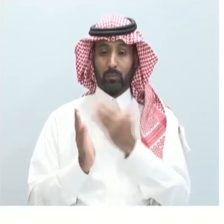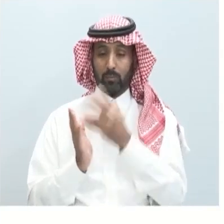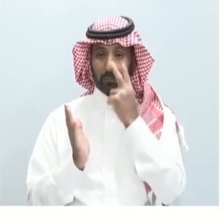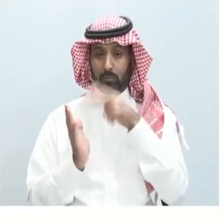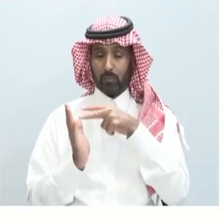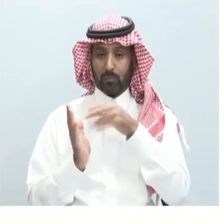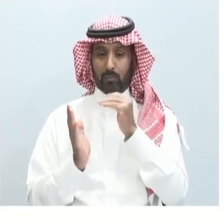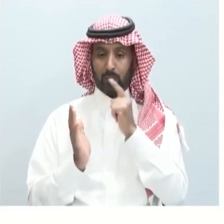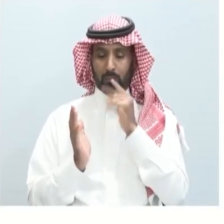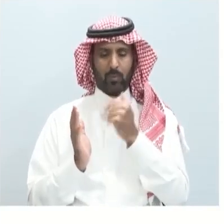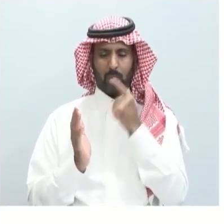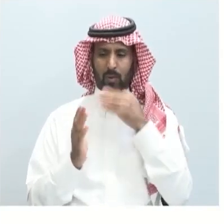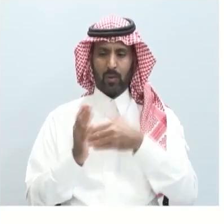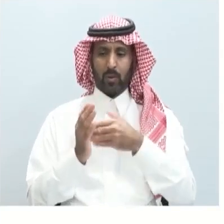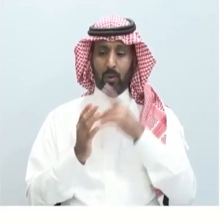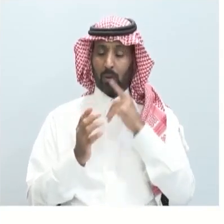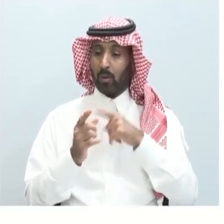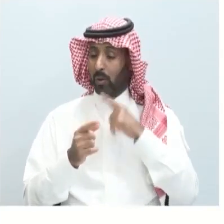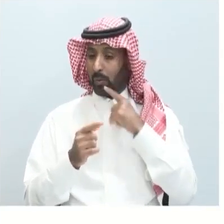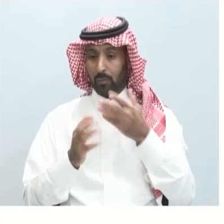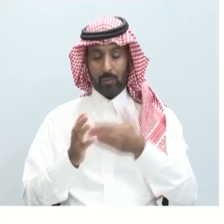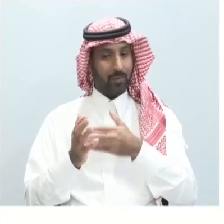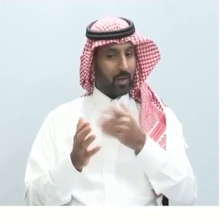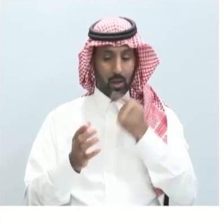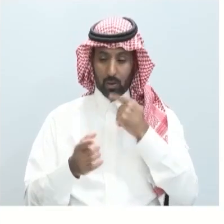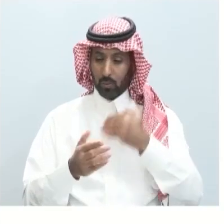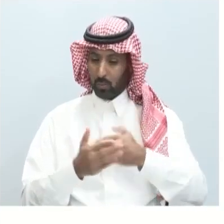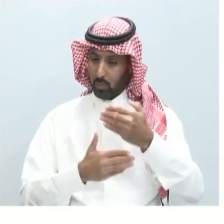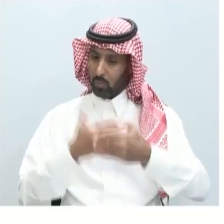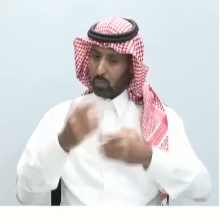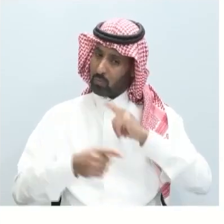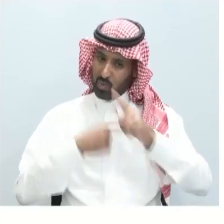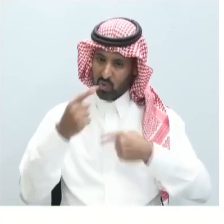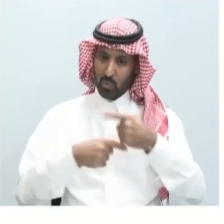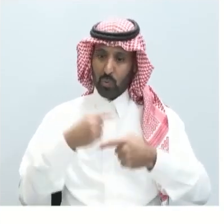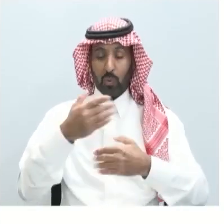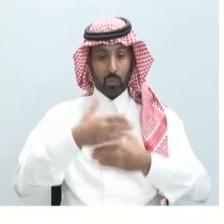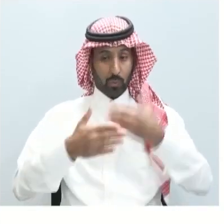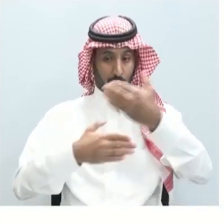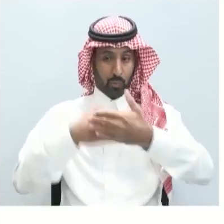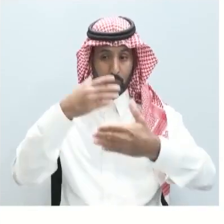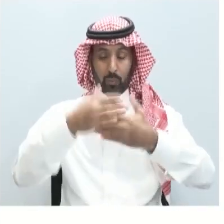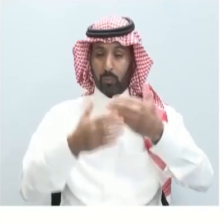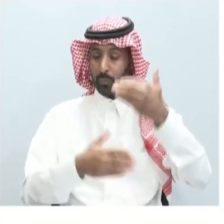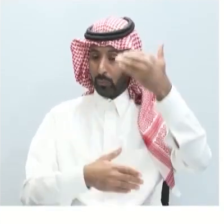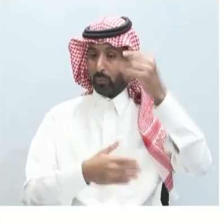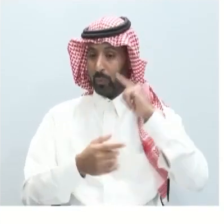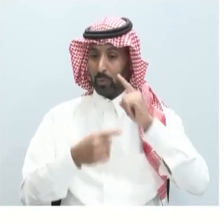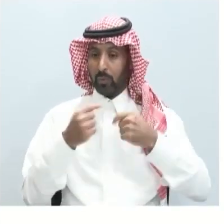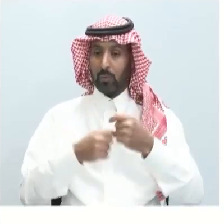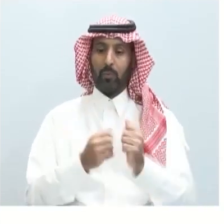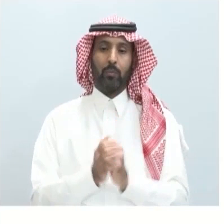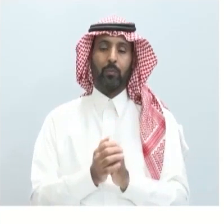here. Non-ending ability to grow and to develop. Non-ending ability to grow and to